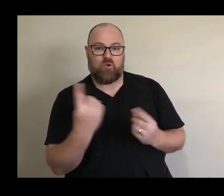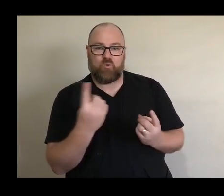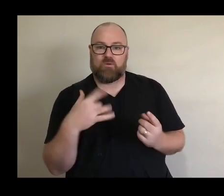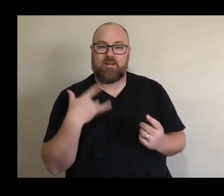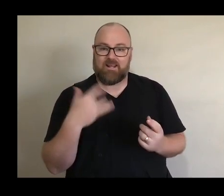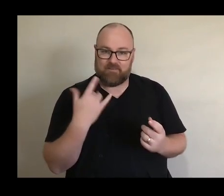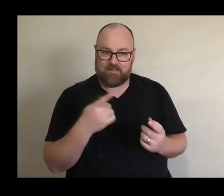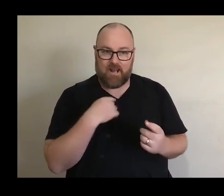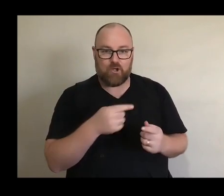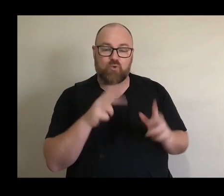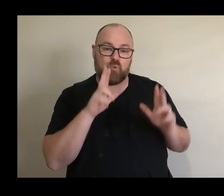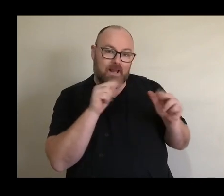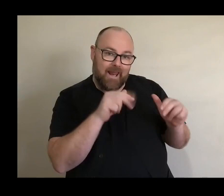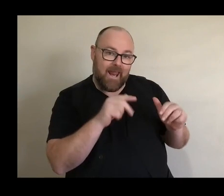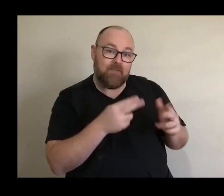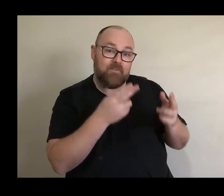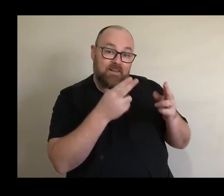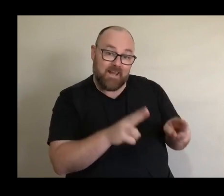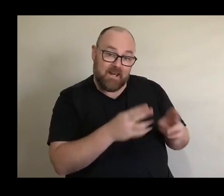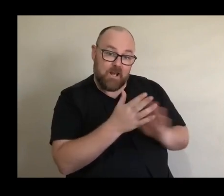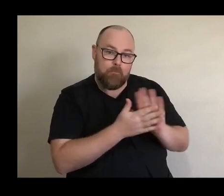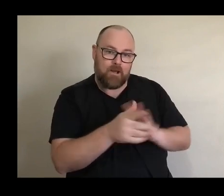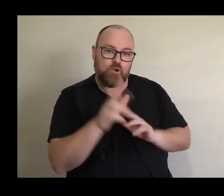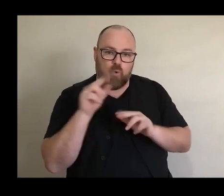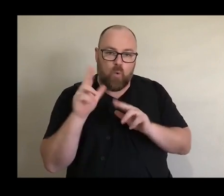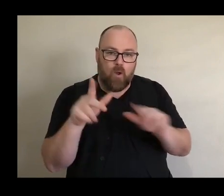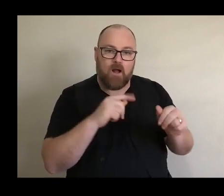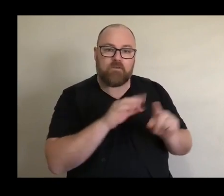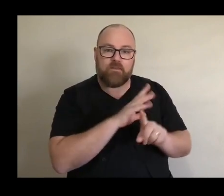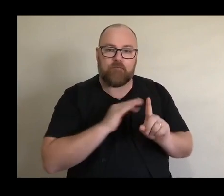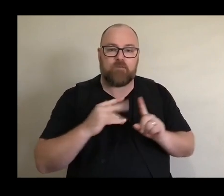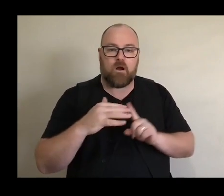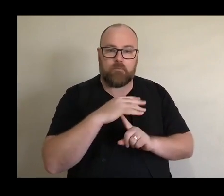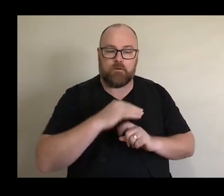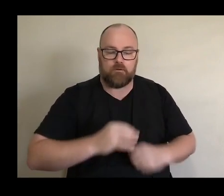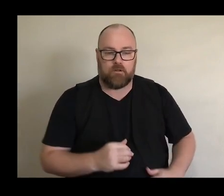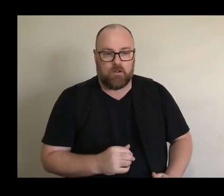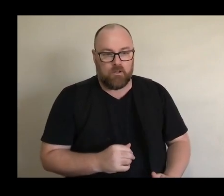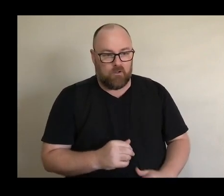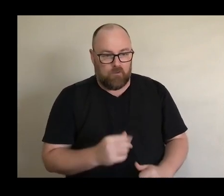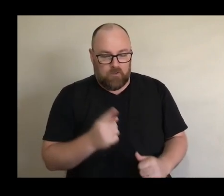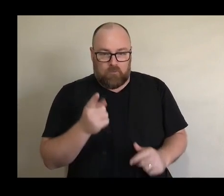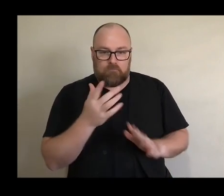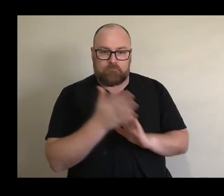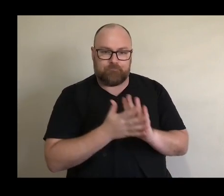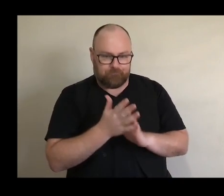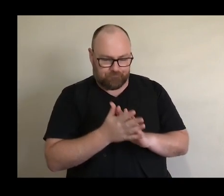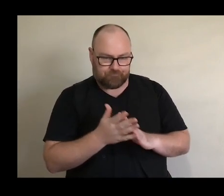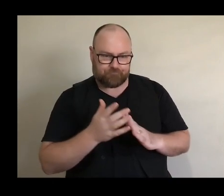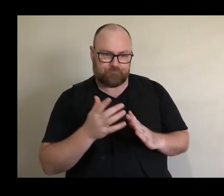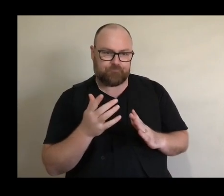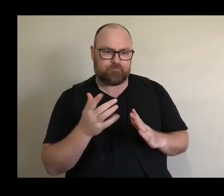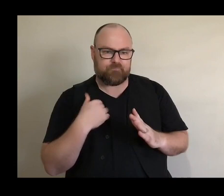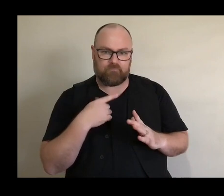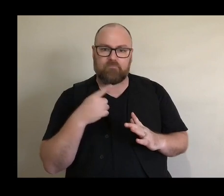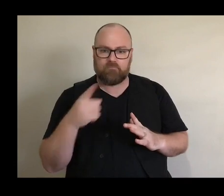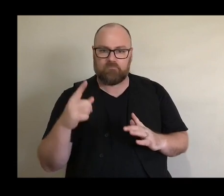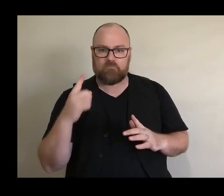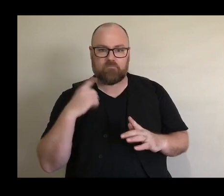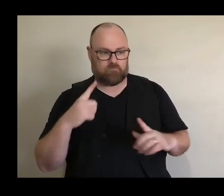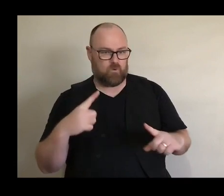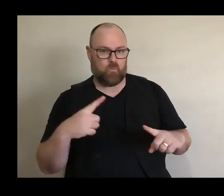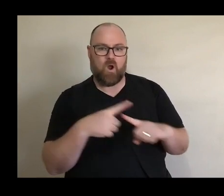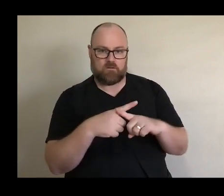for the dead is to care for the environment. In other words, colonialism clashed with a radically different form